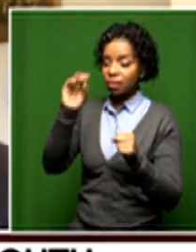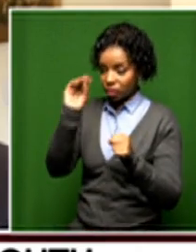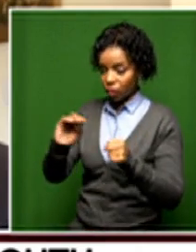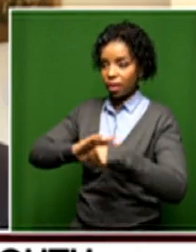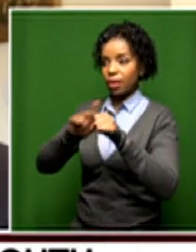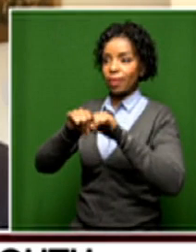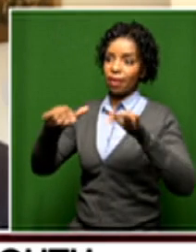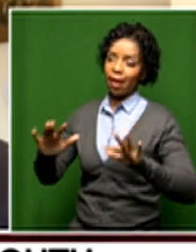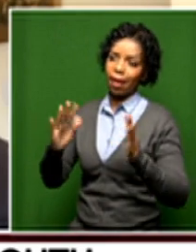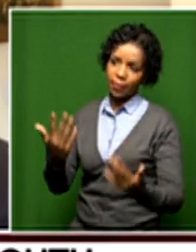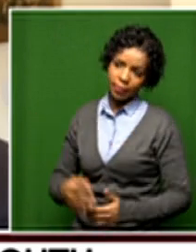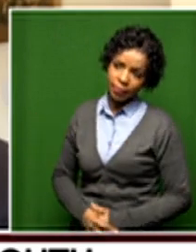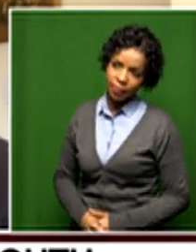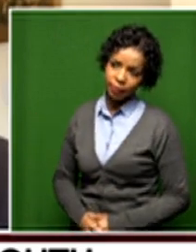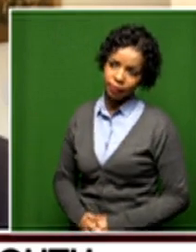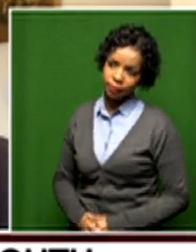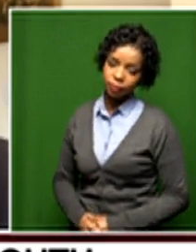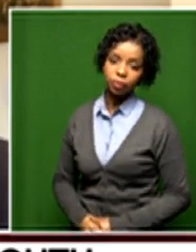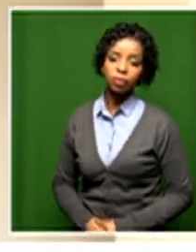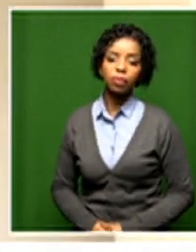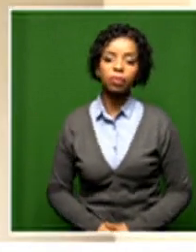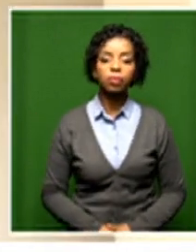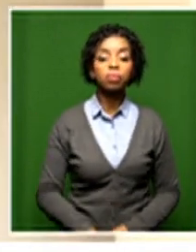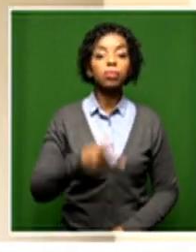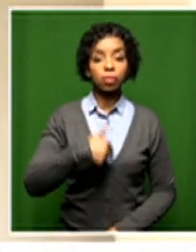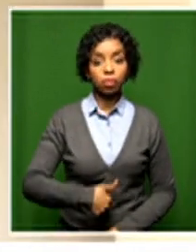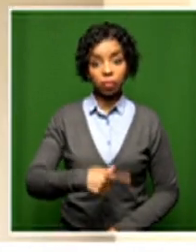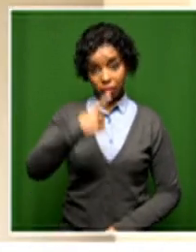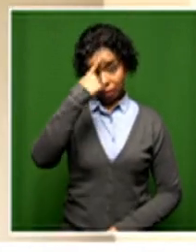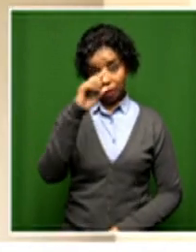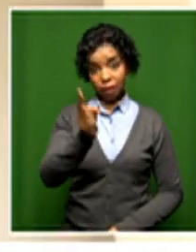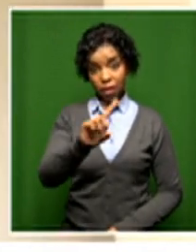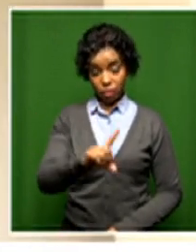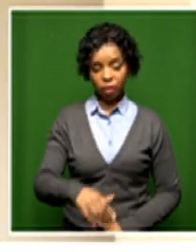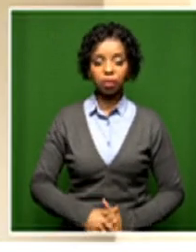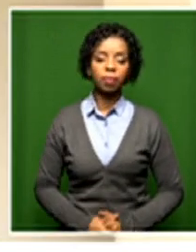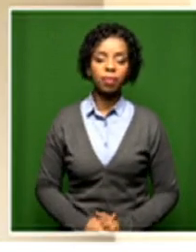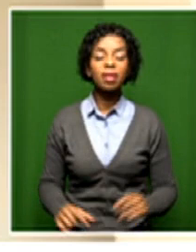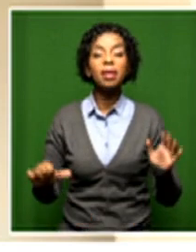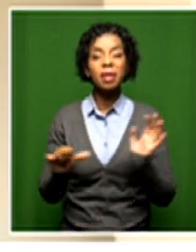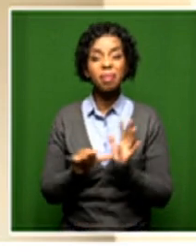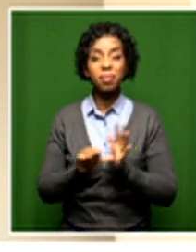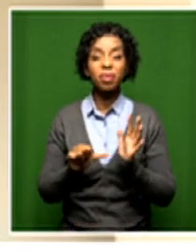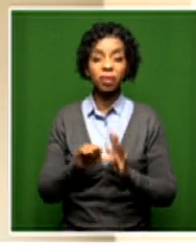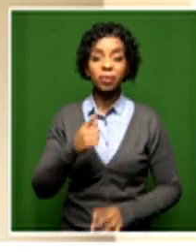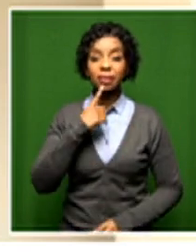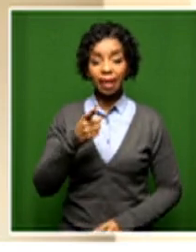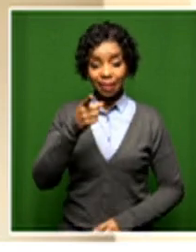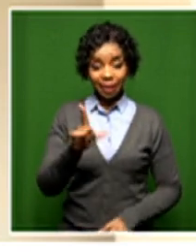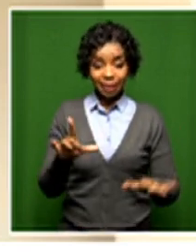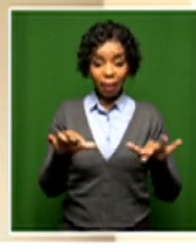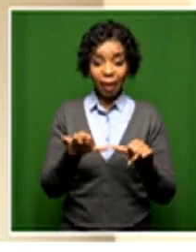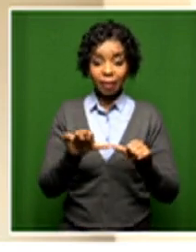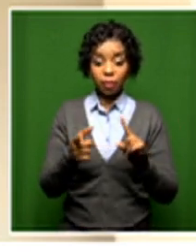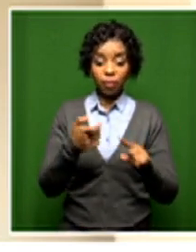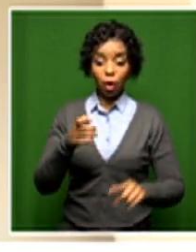pandemic, Minister? Yes, I think that it's important to say this is a message which must not just come from government. It must come